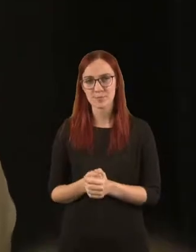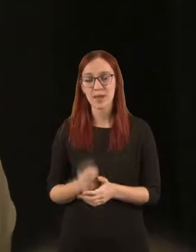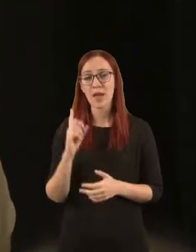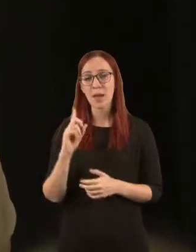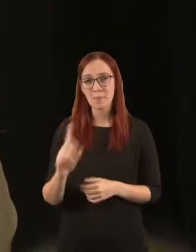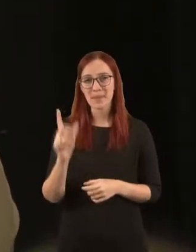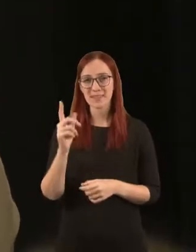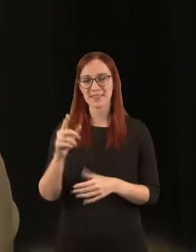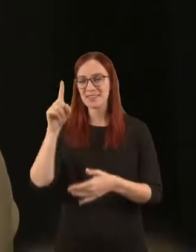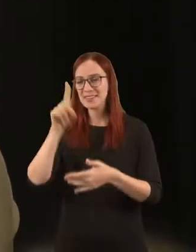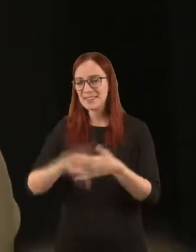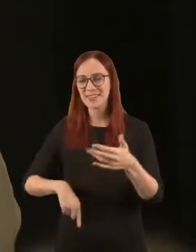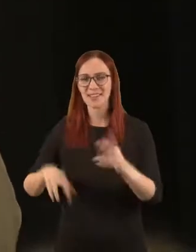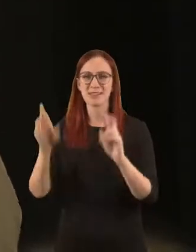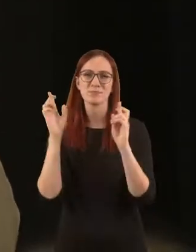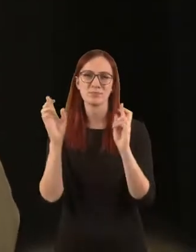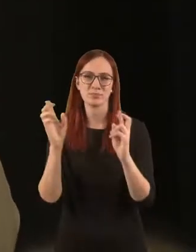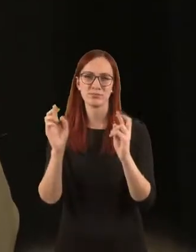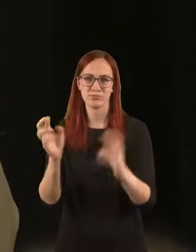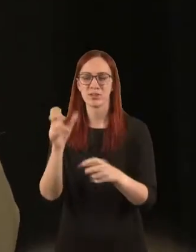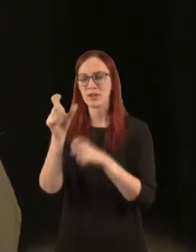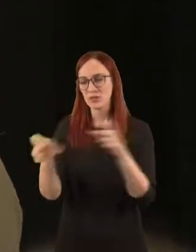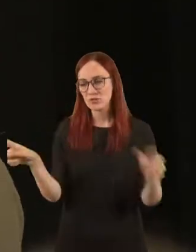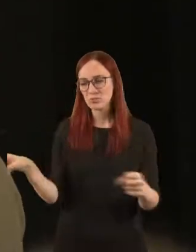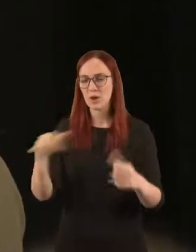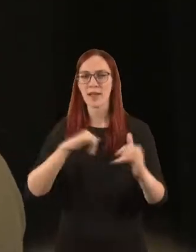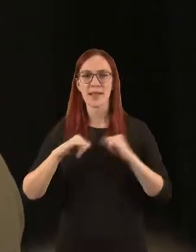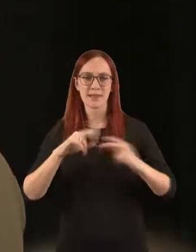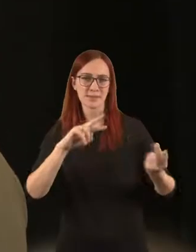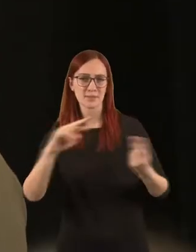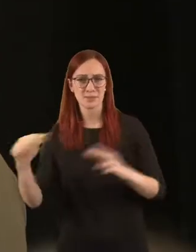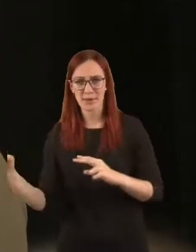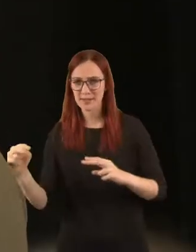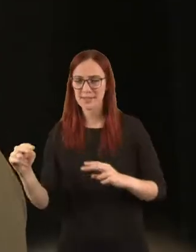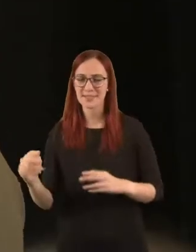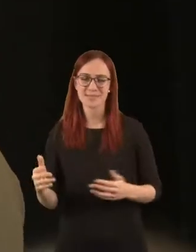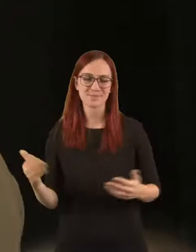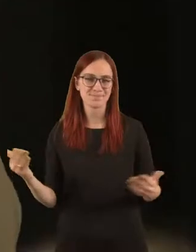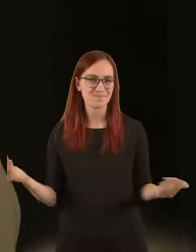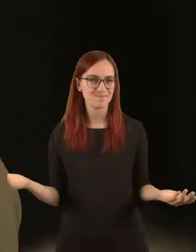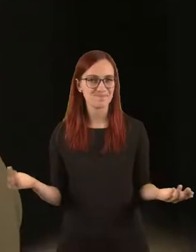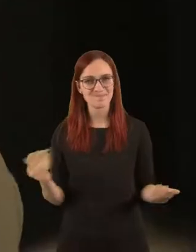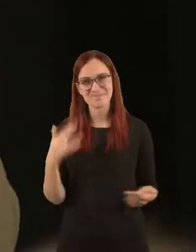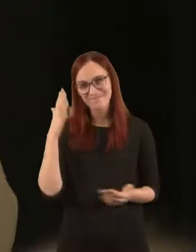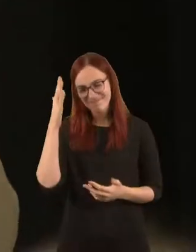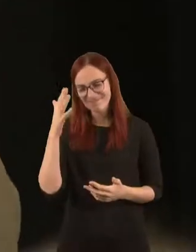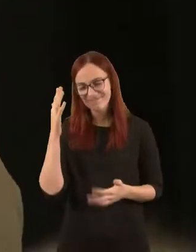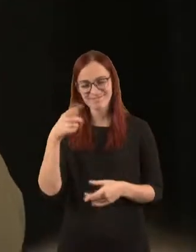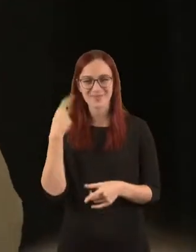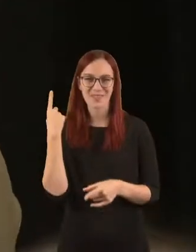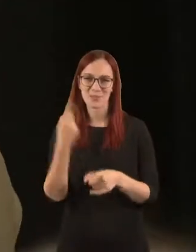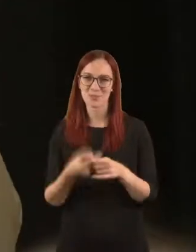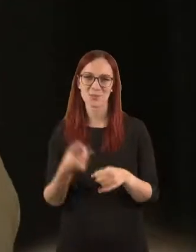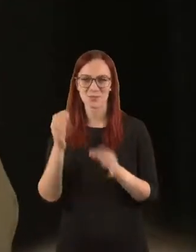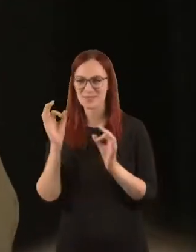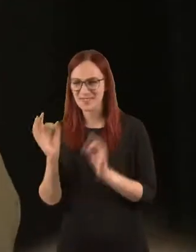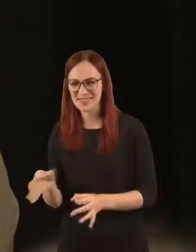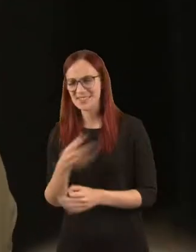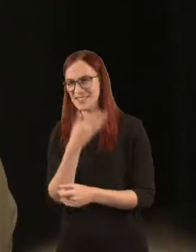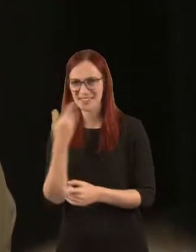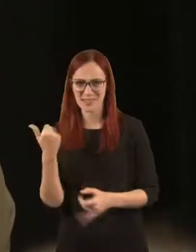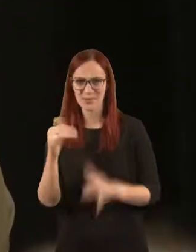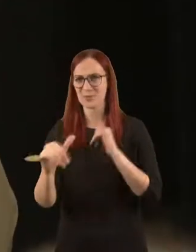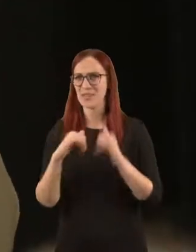create the pollution, that are responsible for the pollution. And it is, I do agree to that, but it